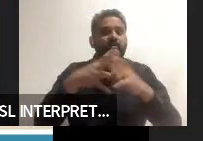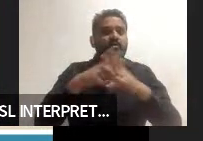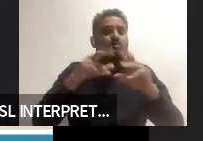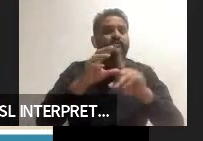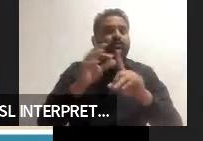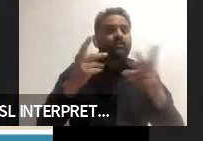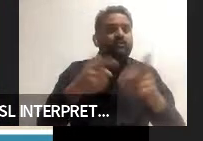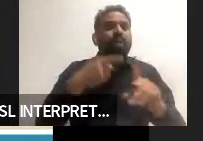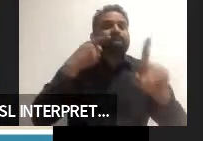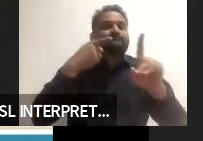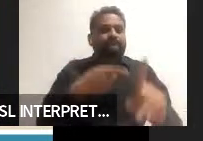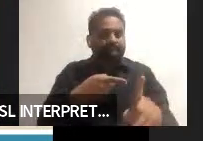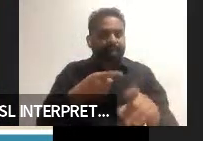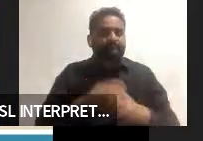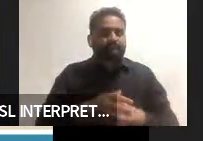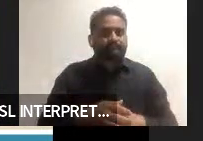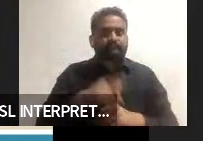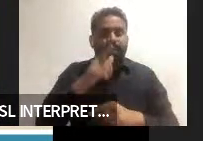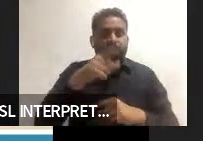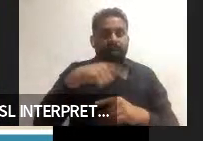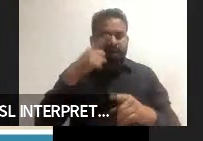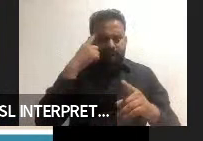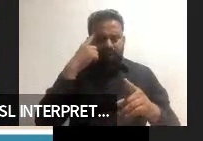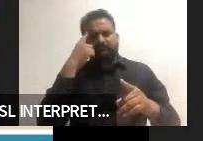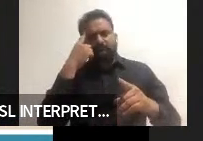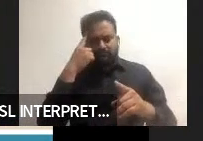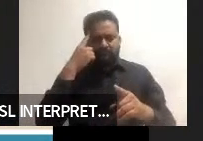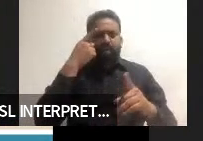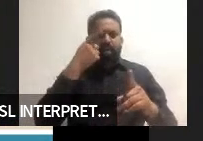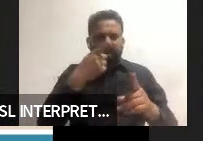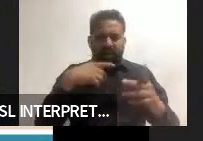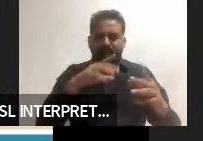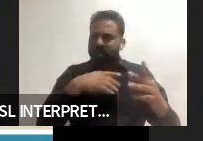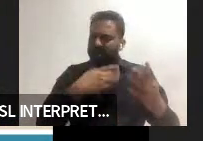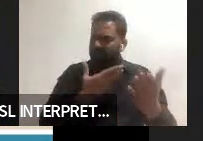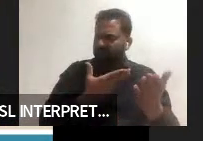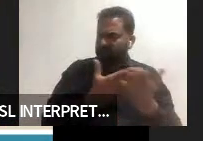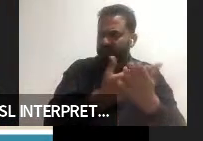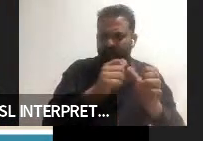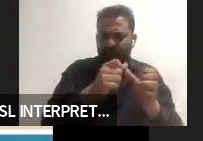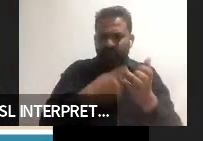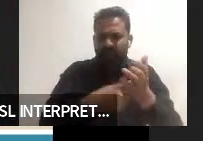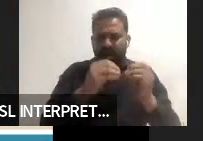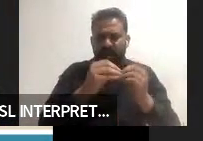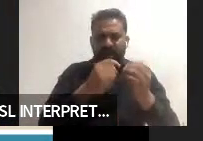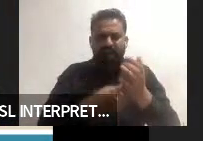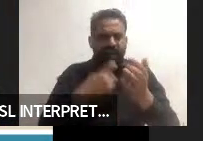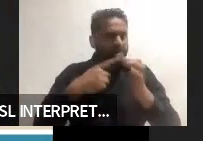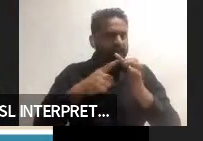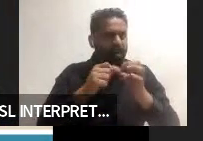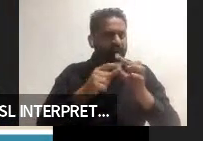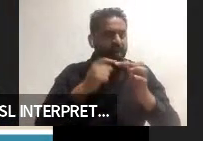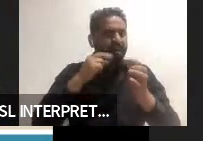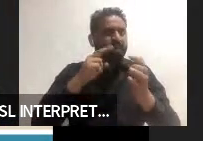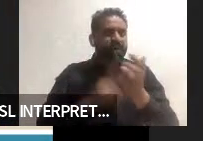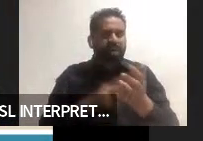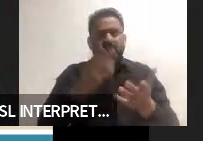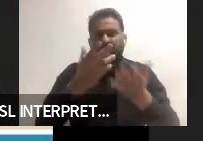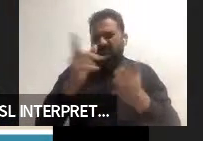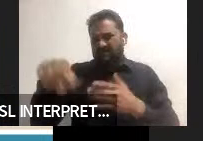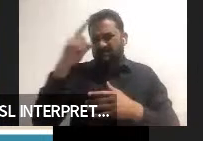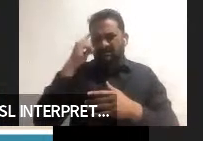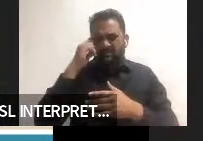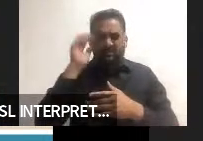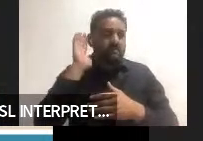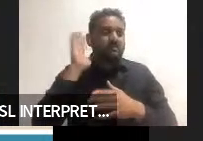So if you think about it, this is another part of the arbitration. Later on, you will see, or you may have heard, that many